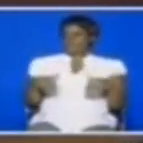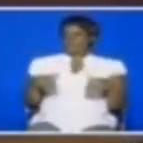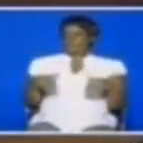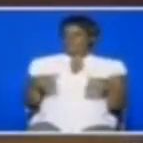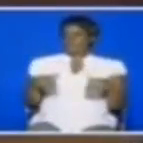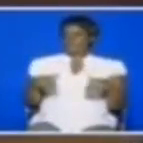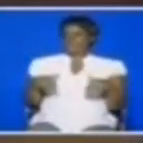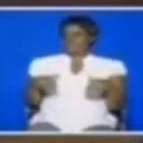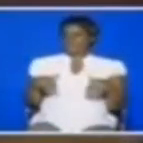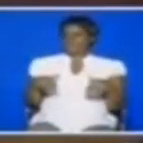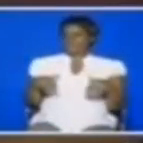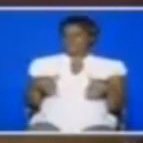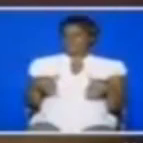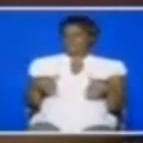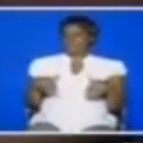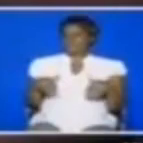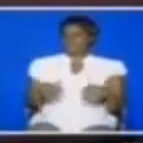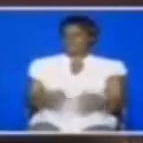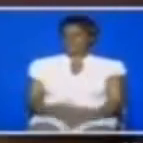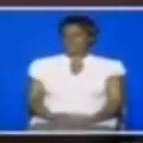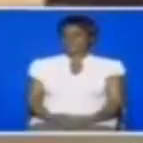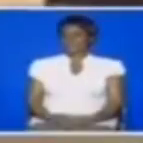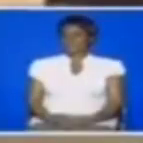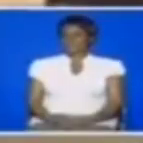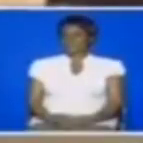otherwise.